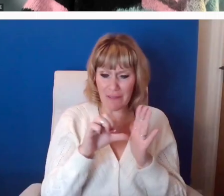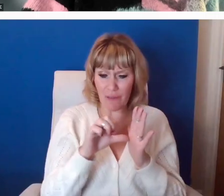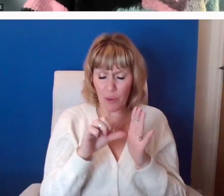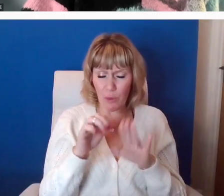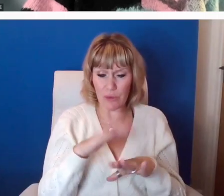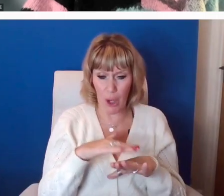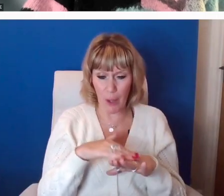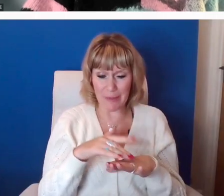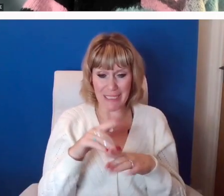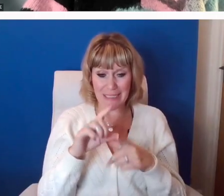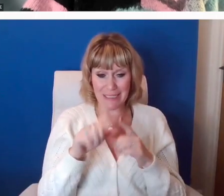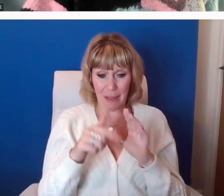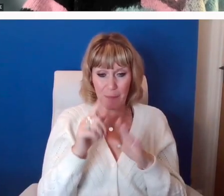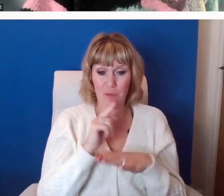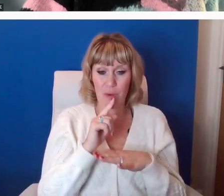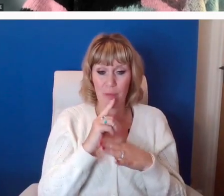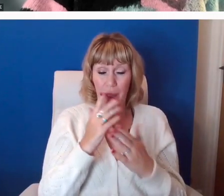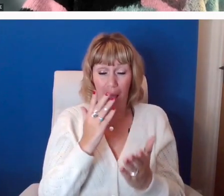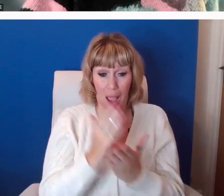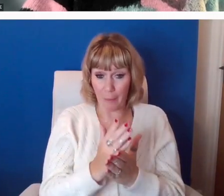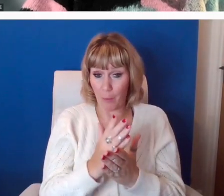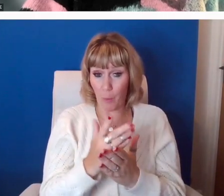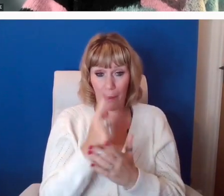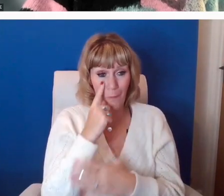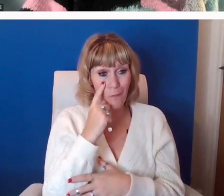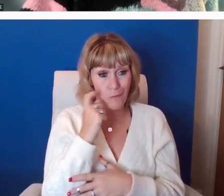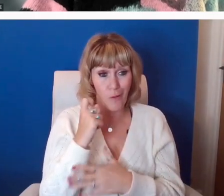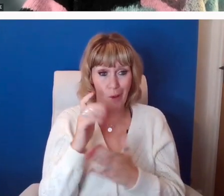we will also find joy.